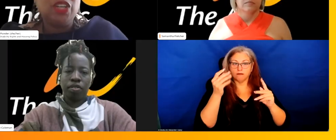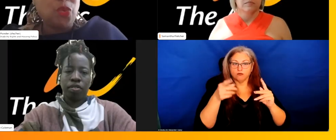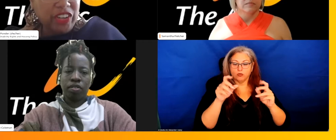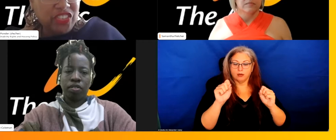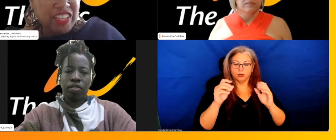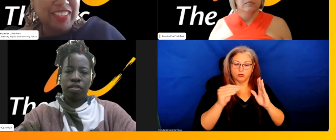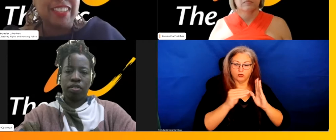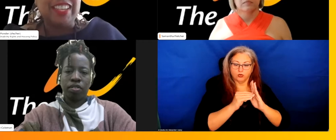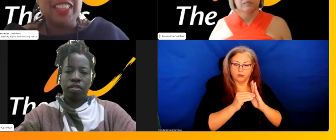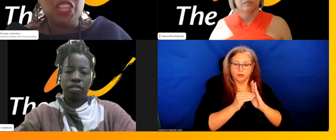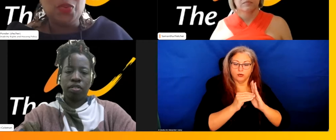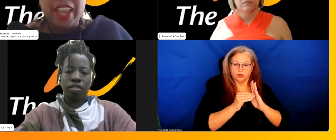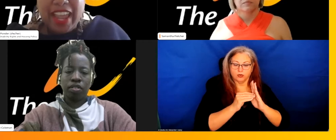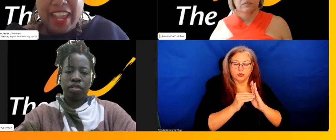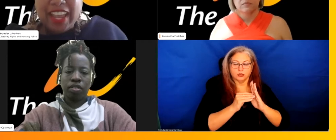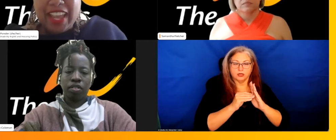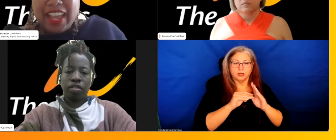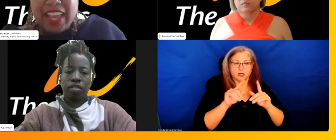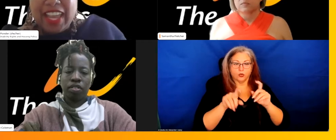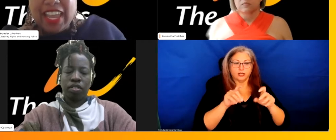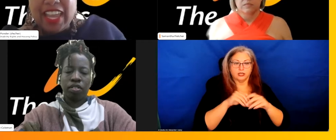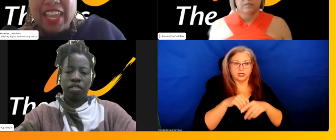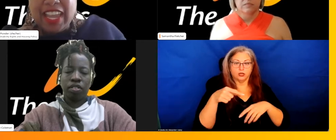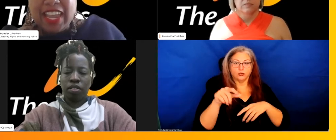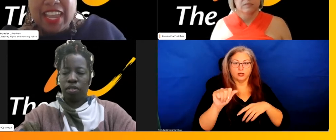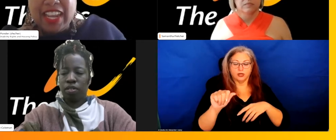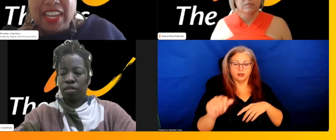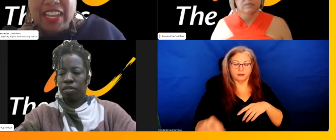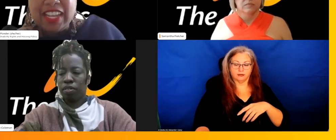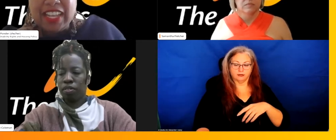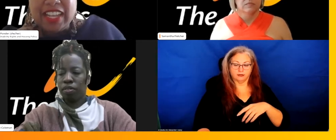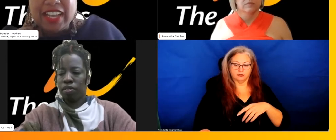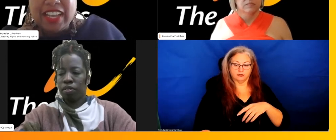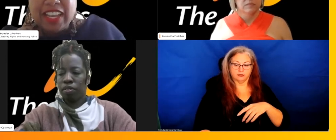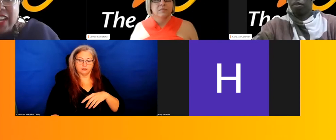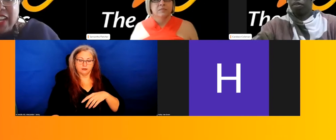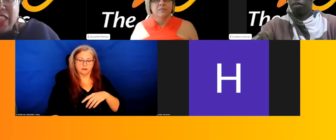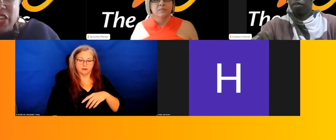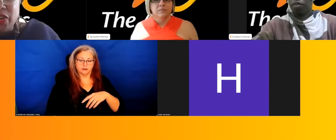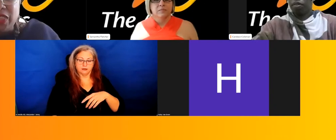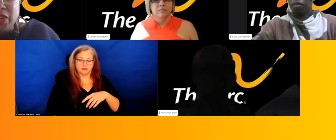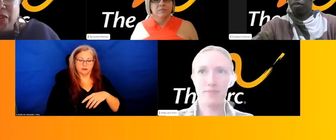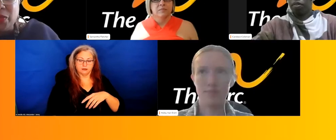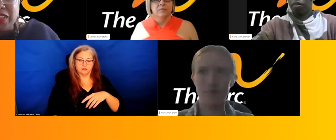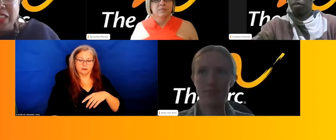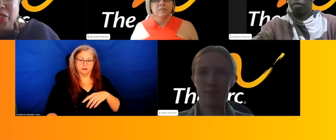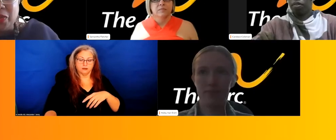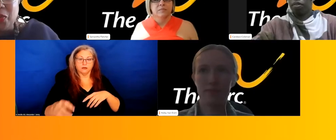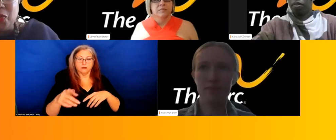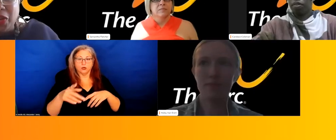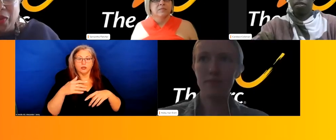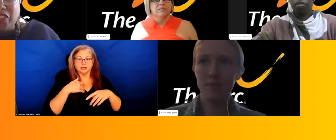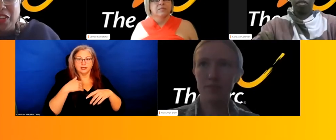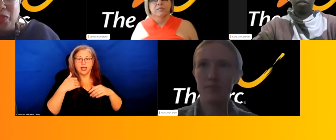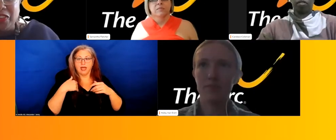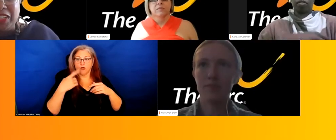questions in the Q&A, and we see there's already